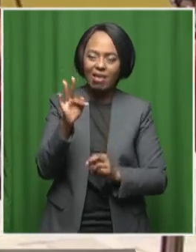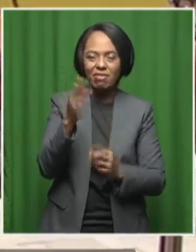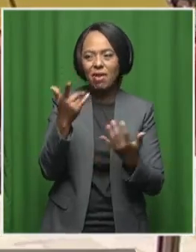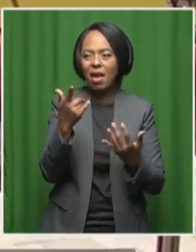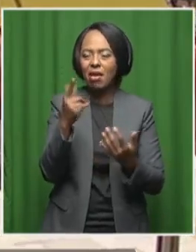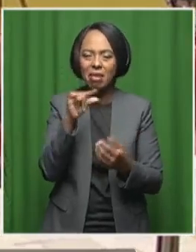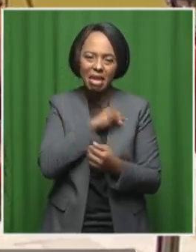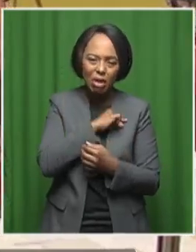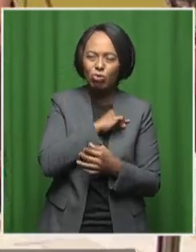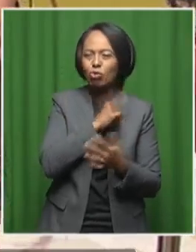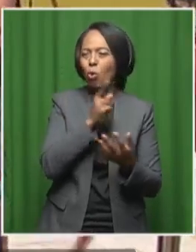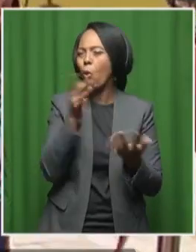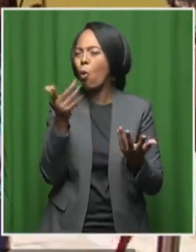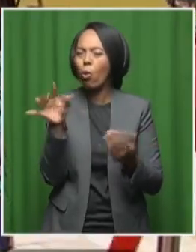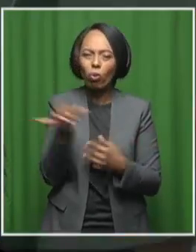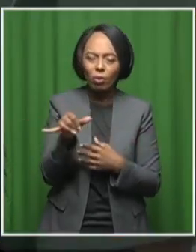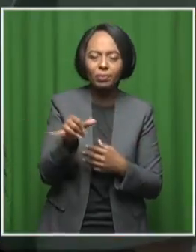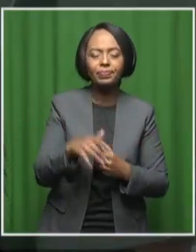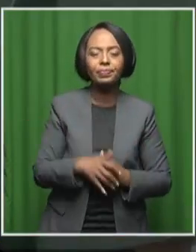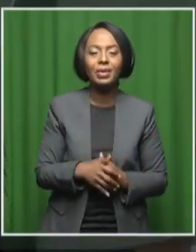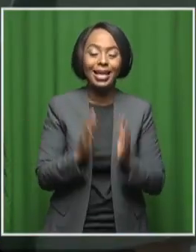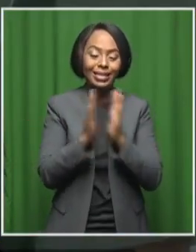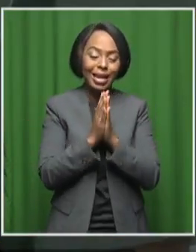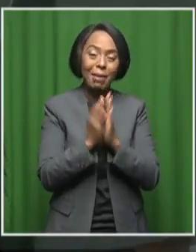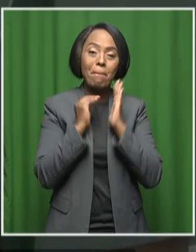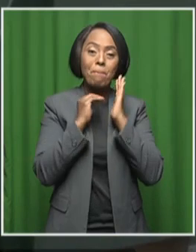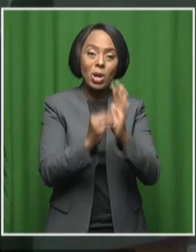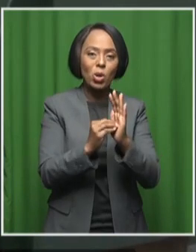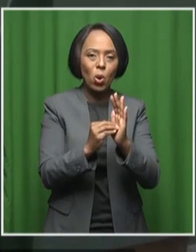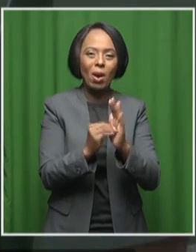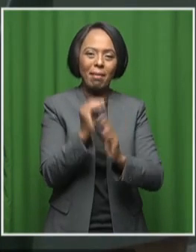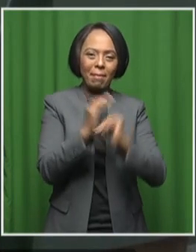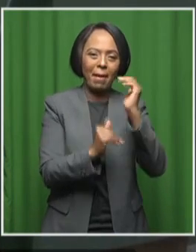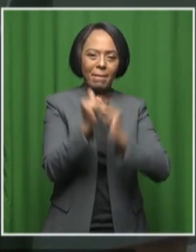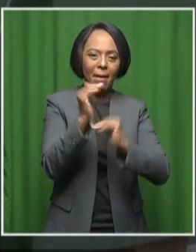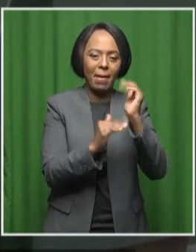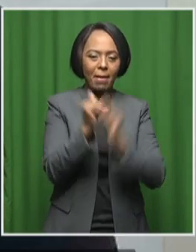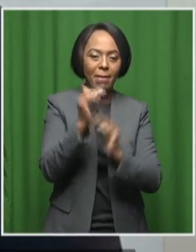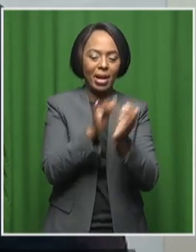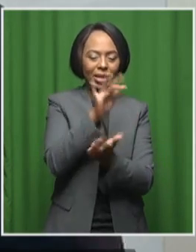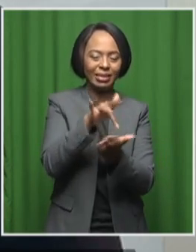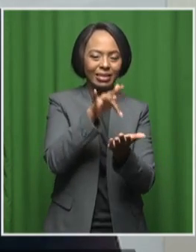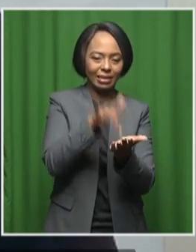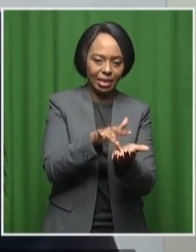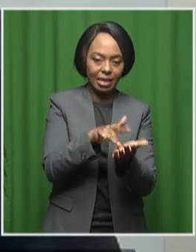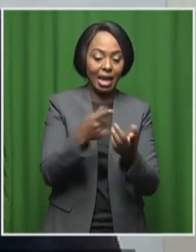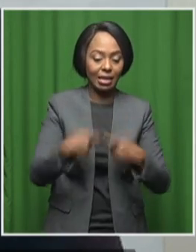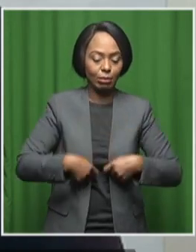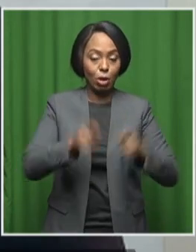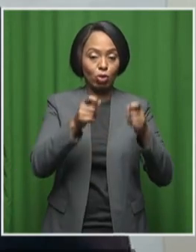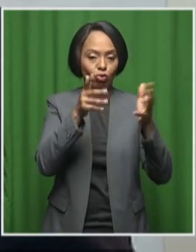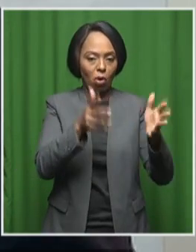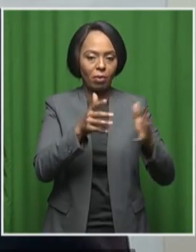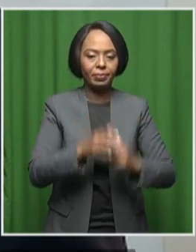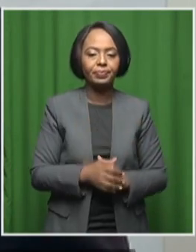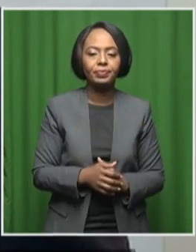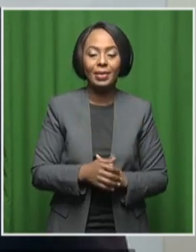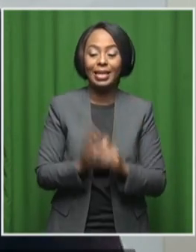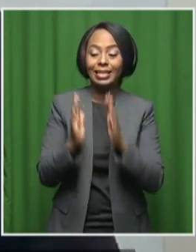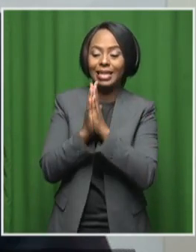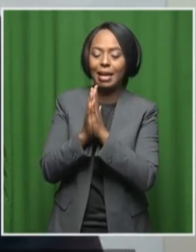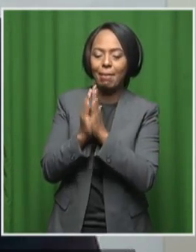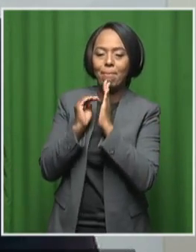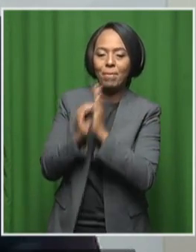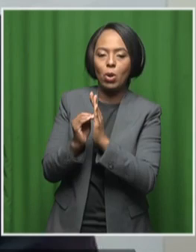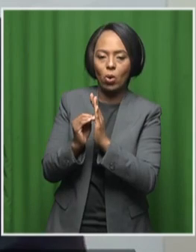The private sector invested a total of 10 million rand towards the development of the centre. Vodacom has set aside 10 million, which